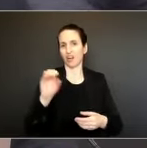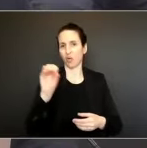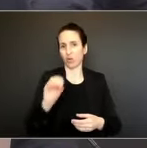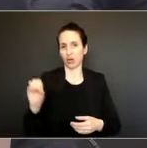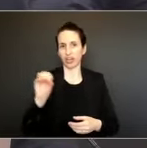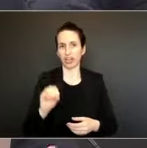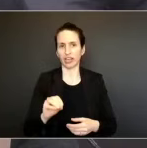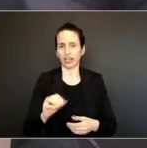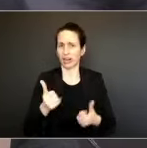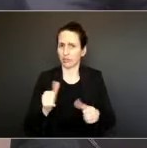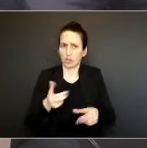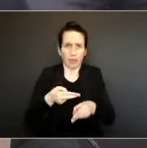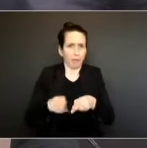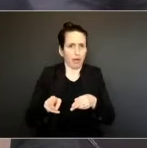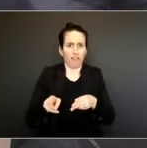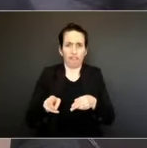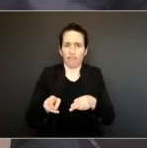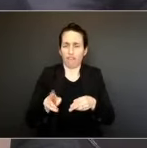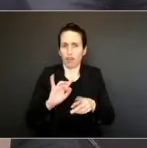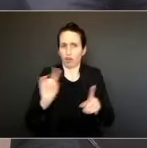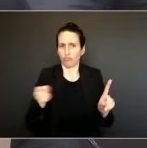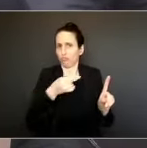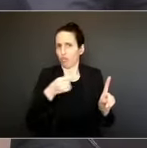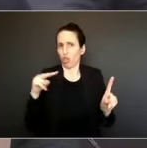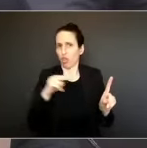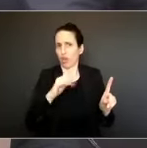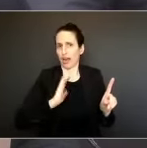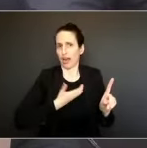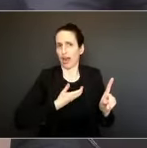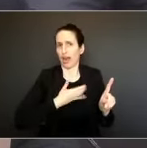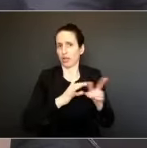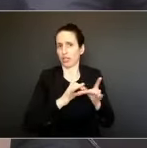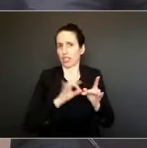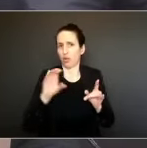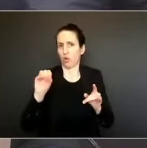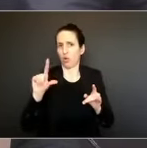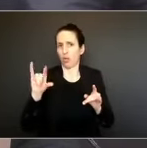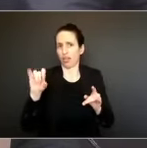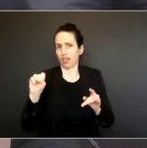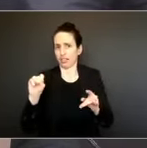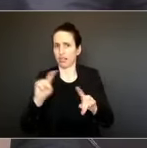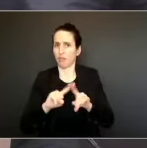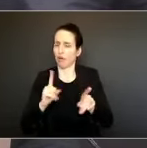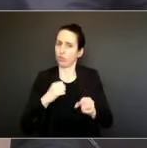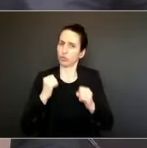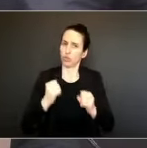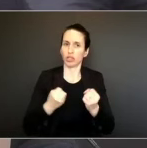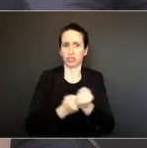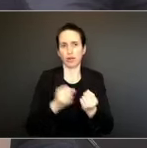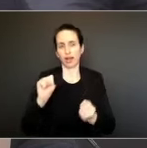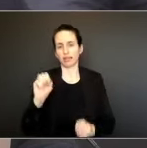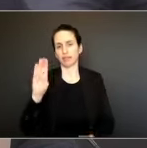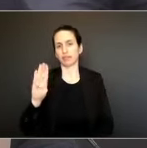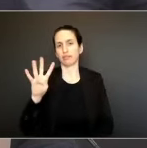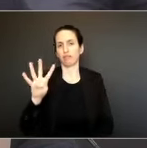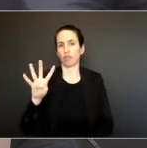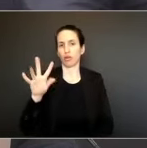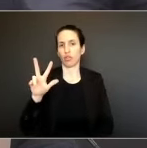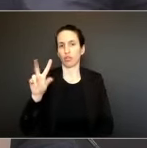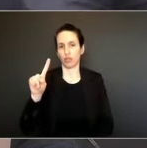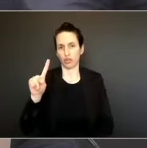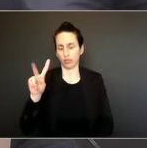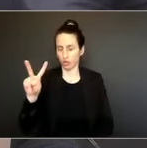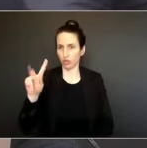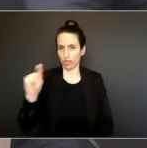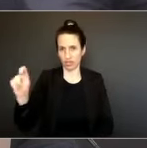on OLIS, but we strongly support SB 432 and the -1 because we believe it is a positive step towards transforming our